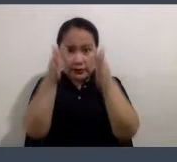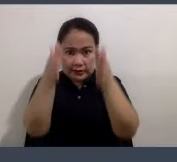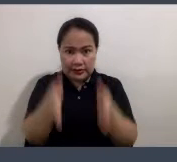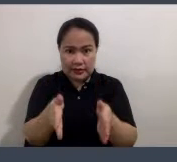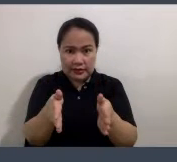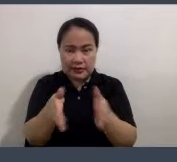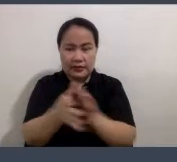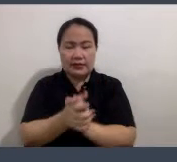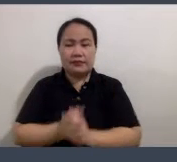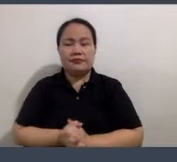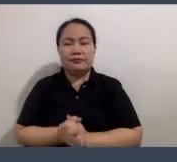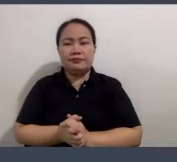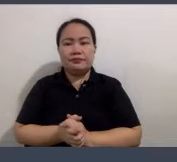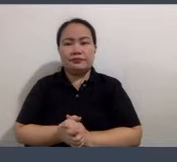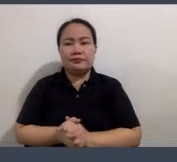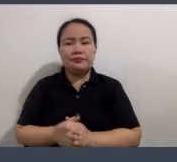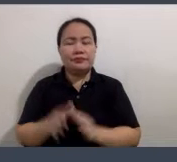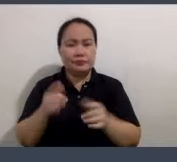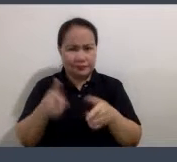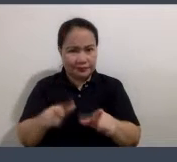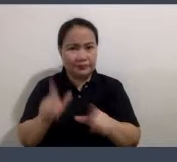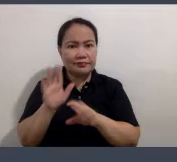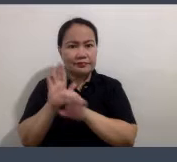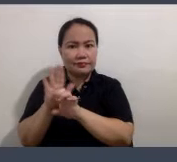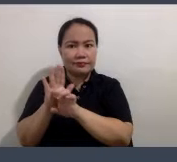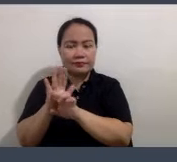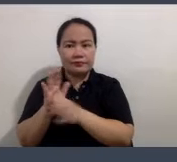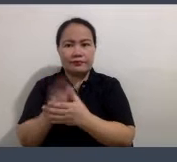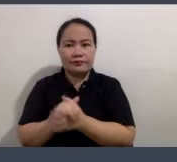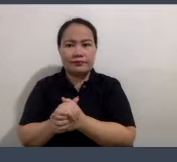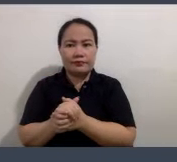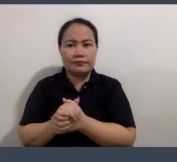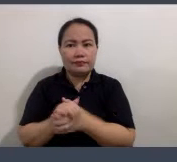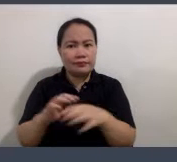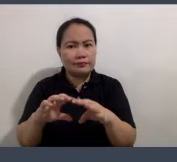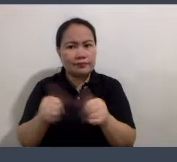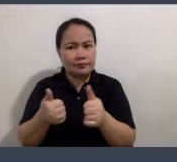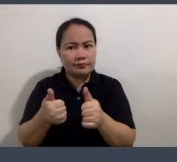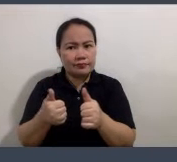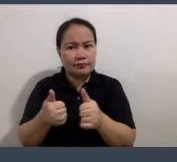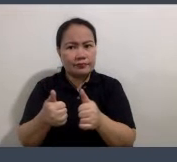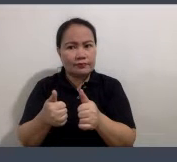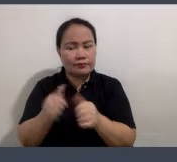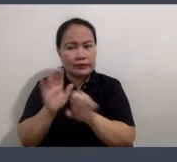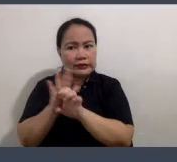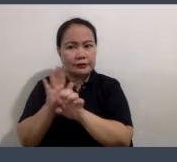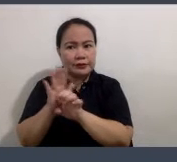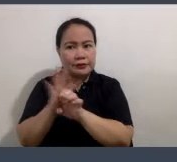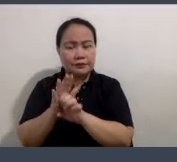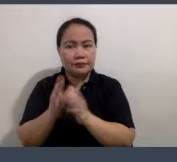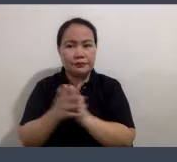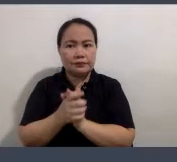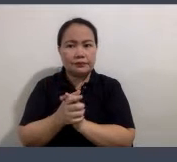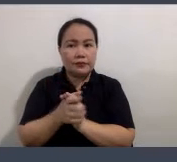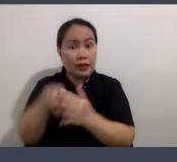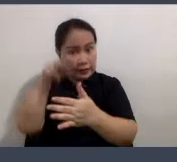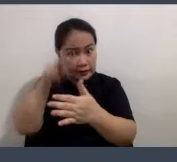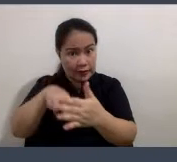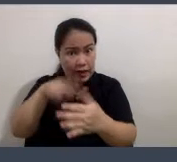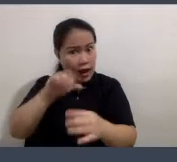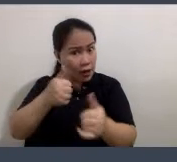of two bars. Okay, let's have an example. How are we going to represent absolute value? And how do we read